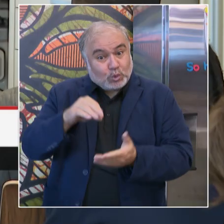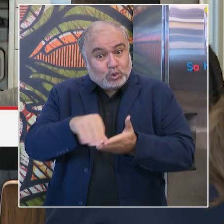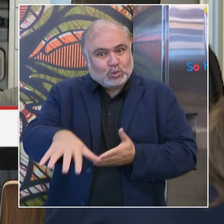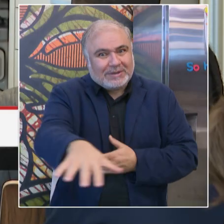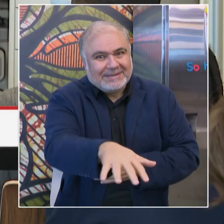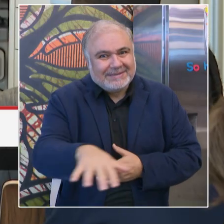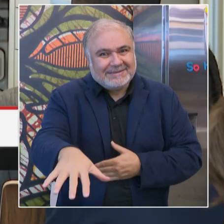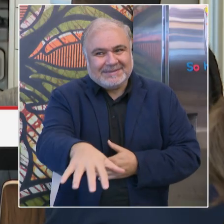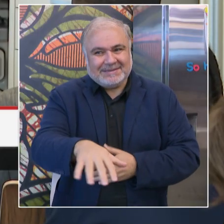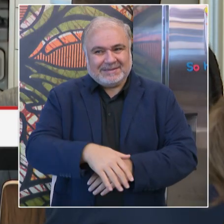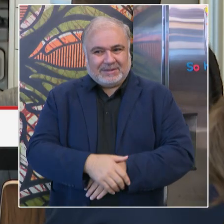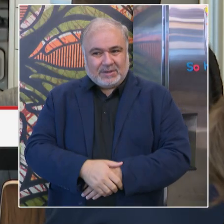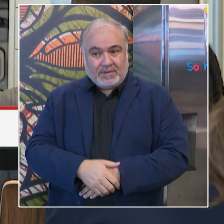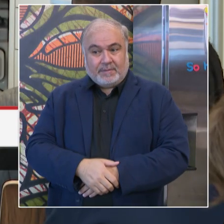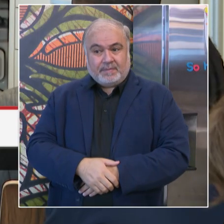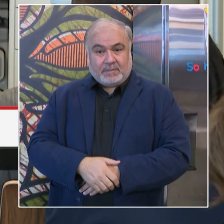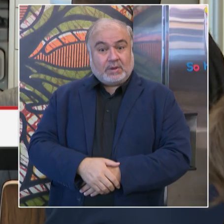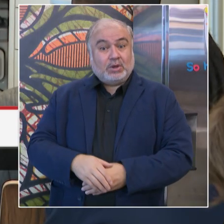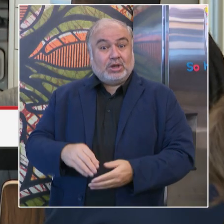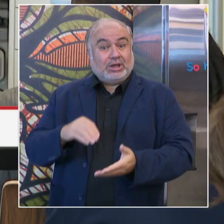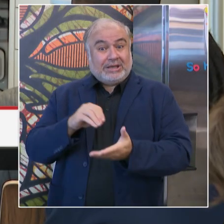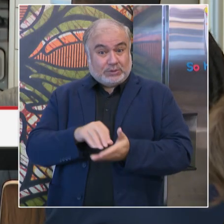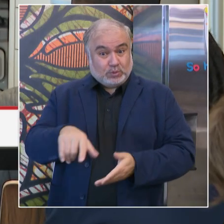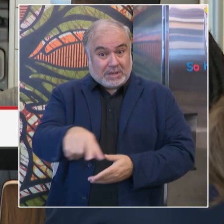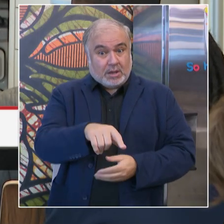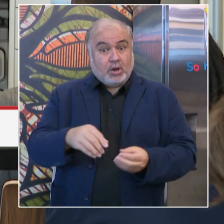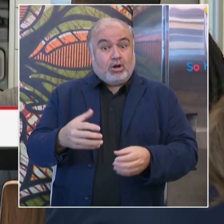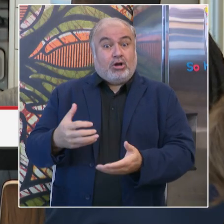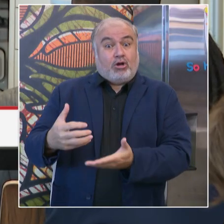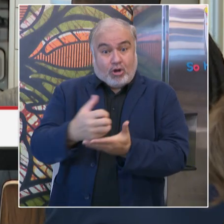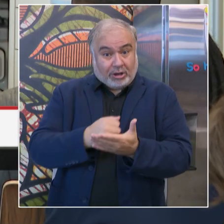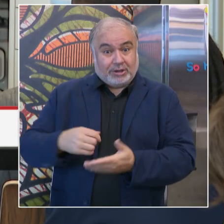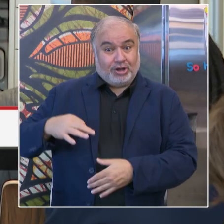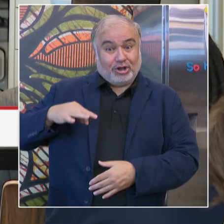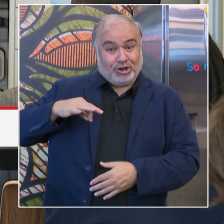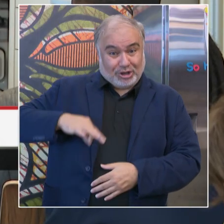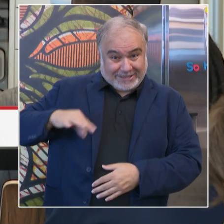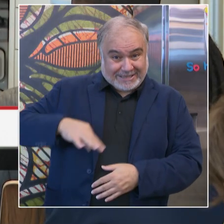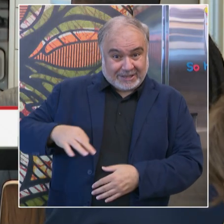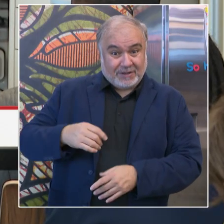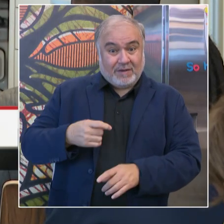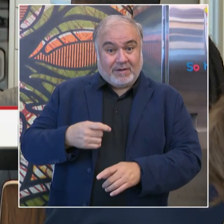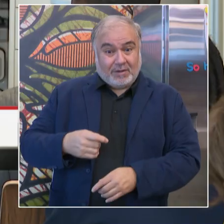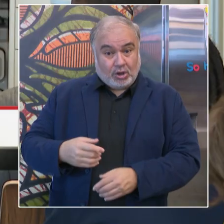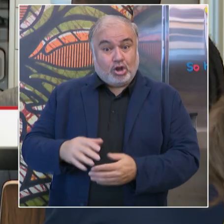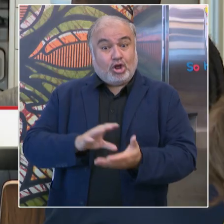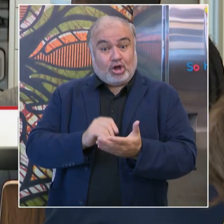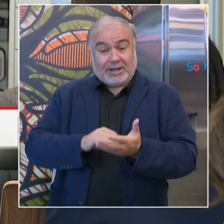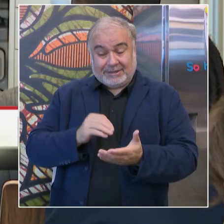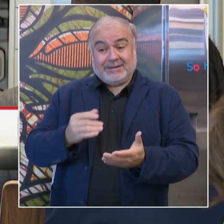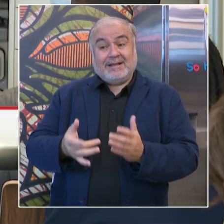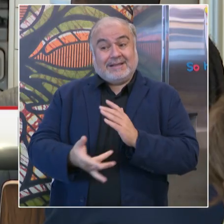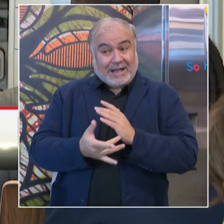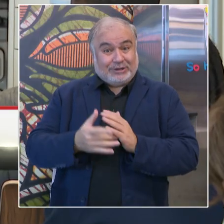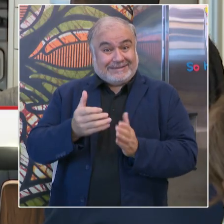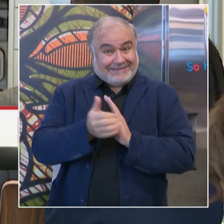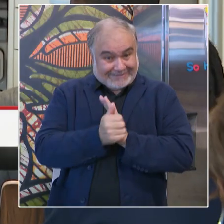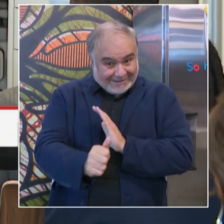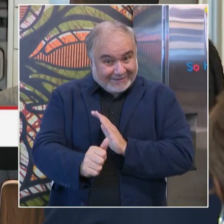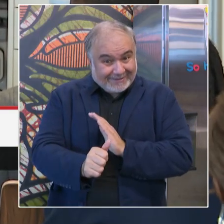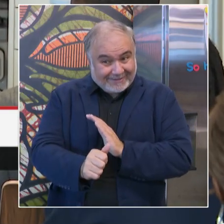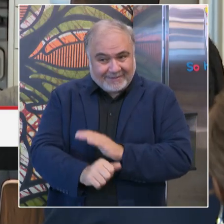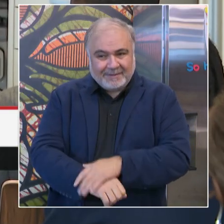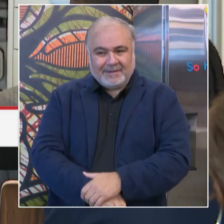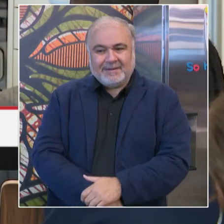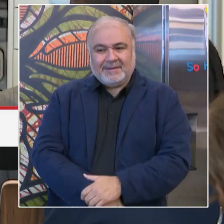they'll build professional networks, and gain real-world experience in industries like healthcare. These are the kinds of opportunities